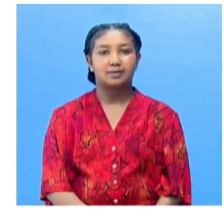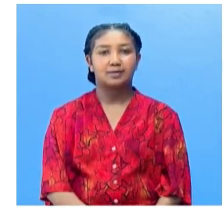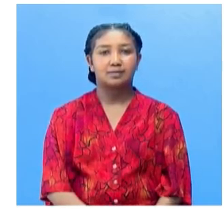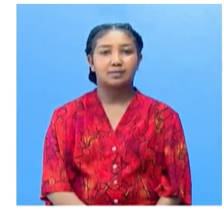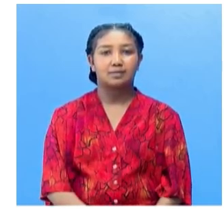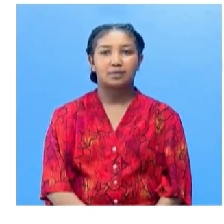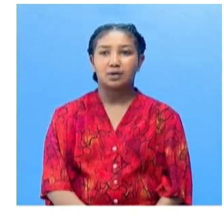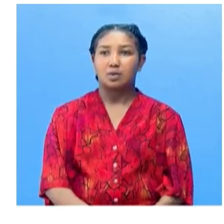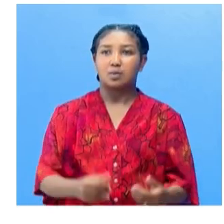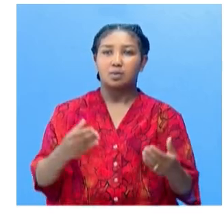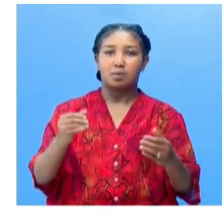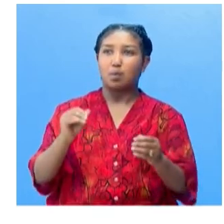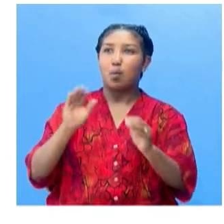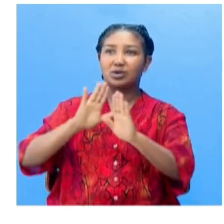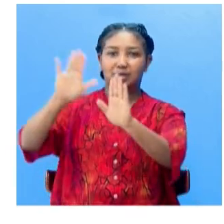poster,